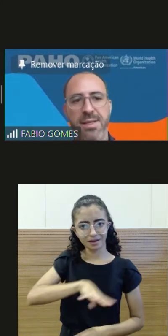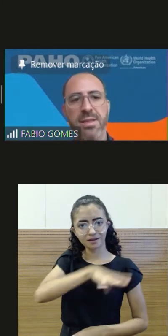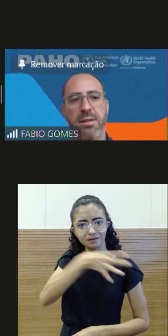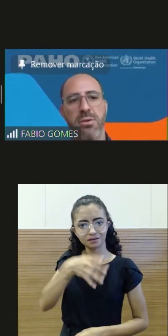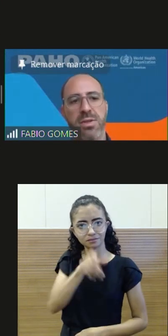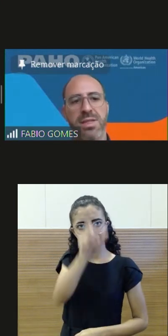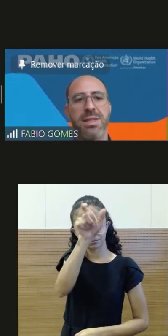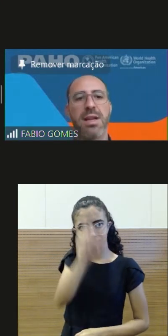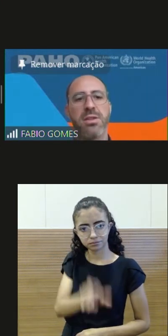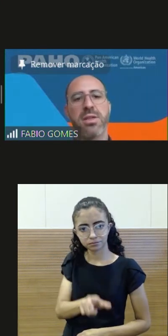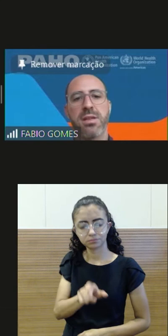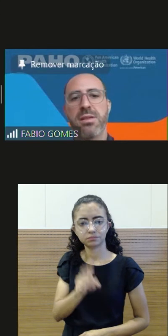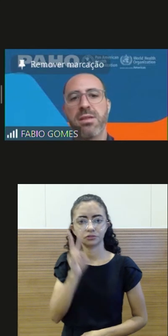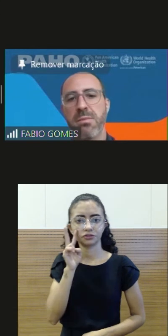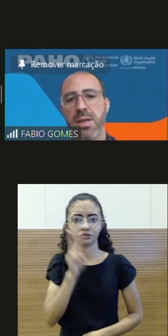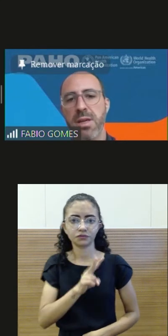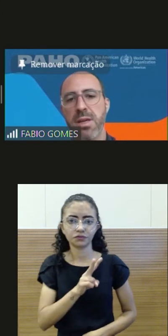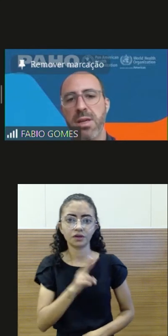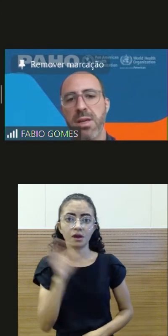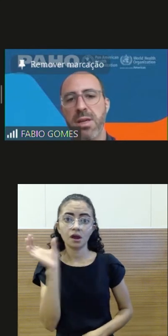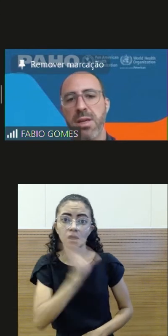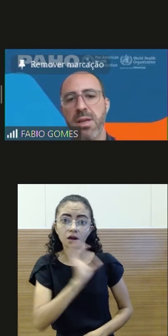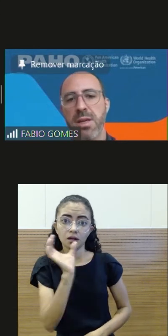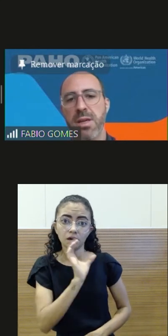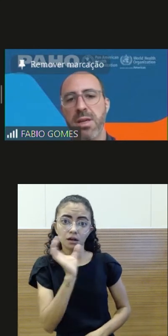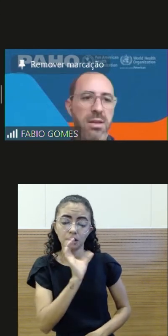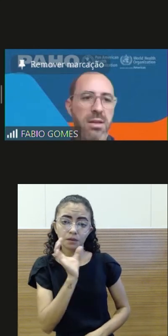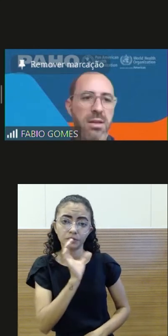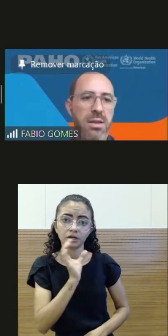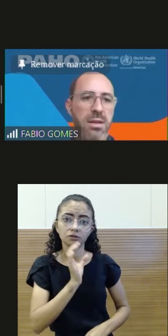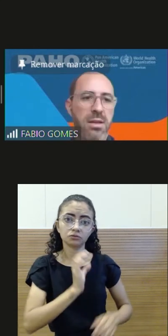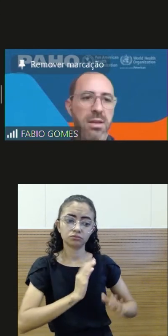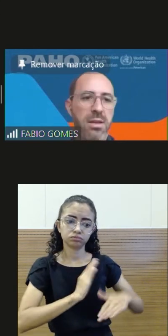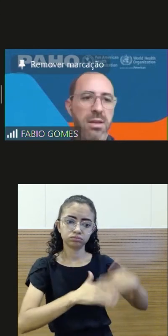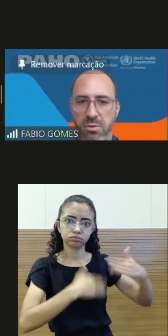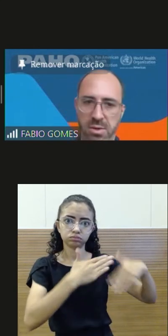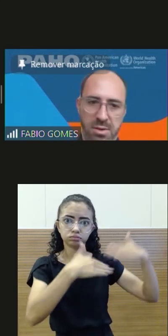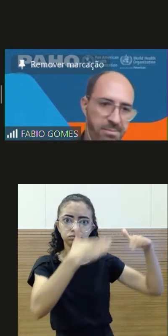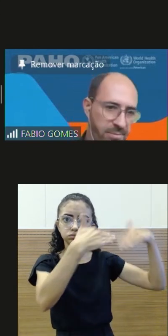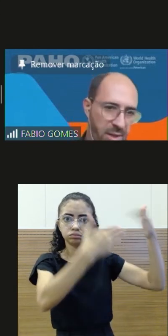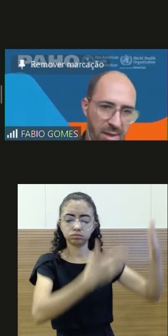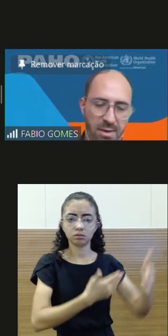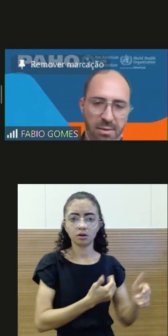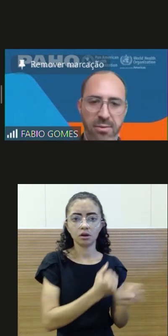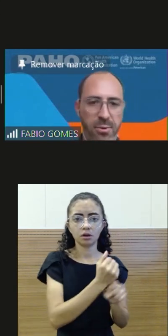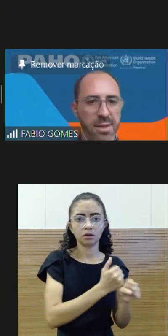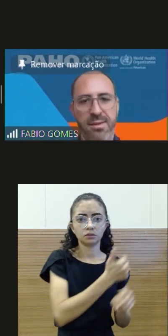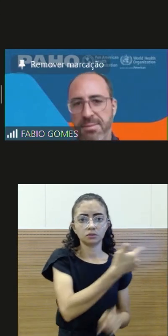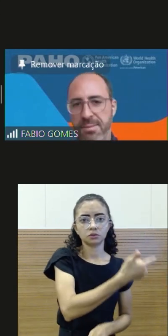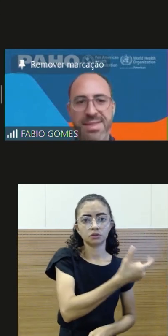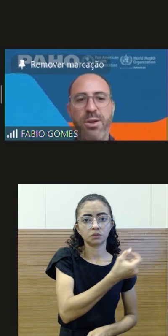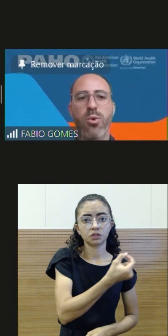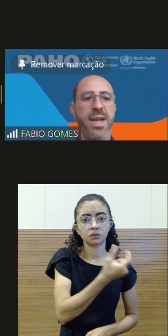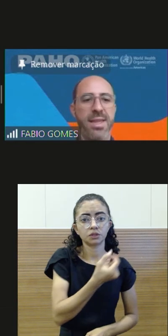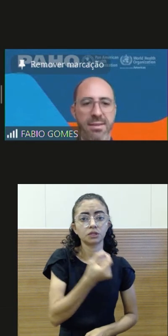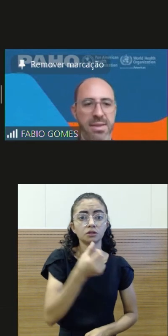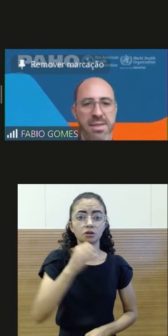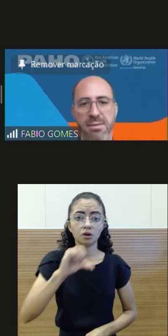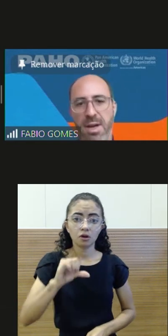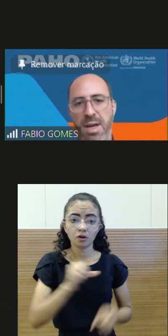those of ultra-processed. We can see the difference of growth between